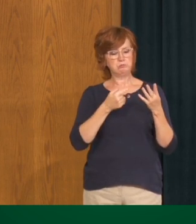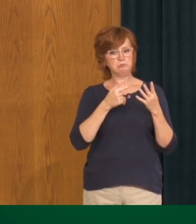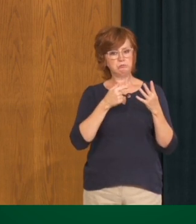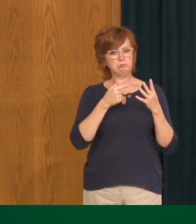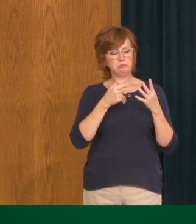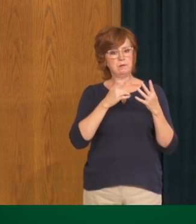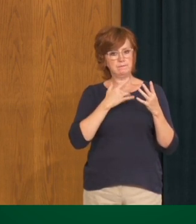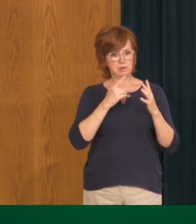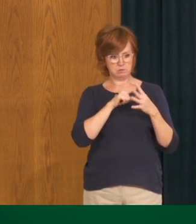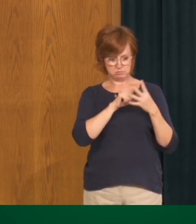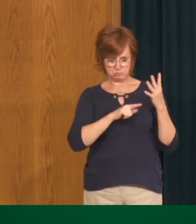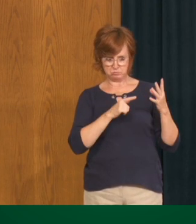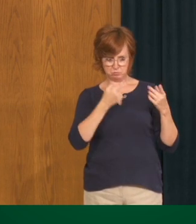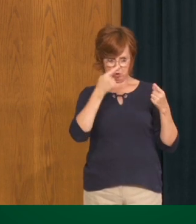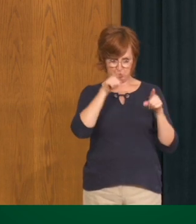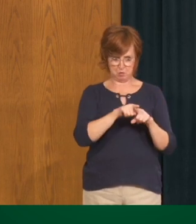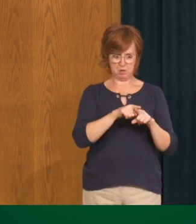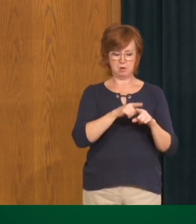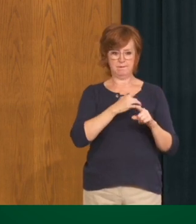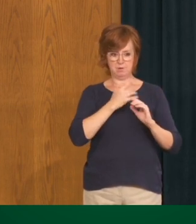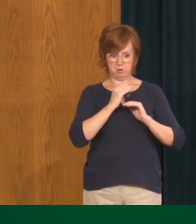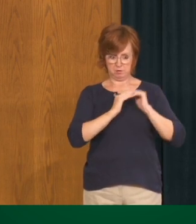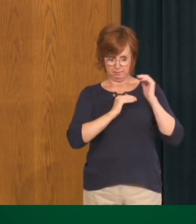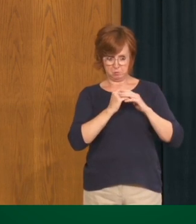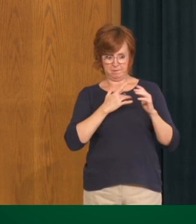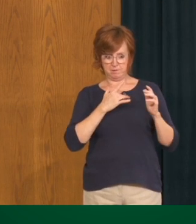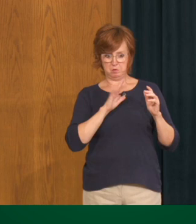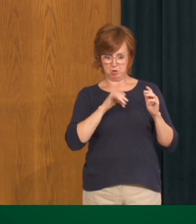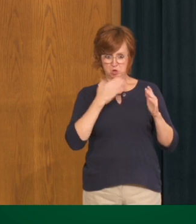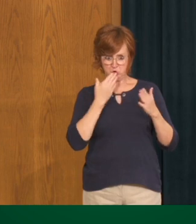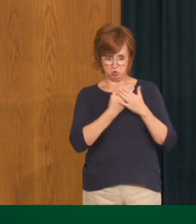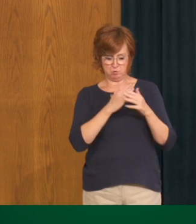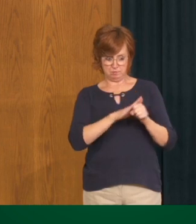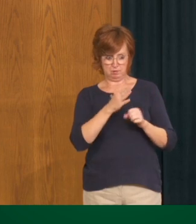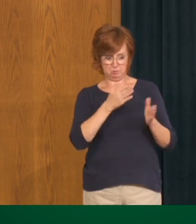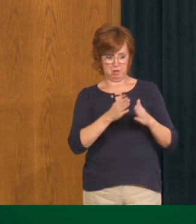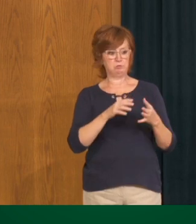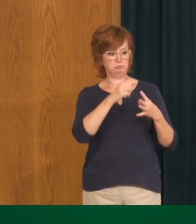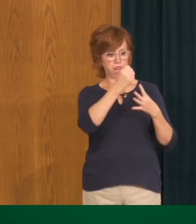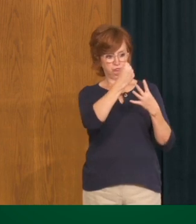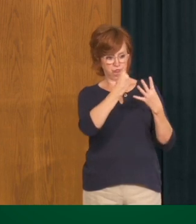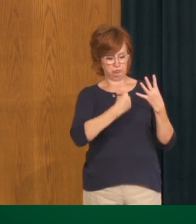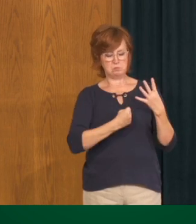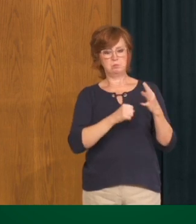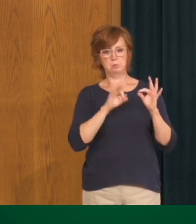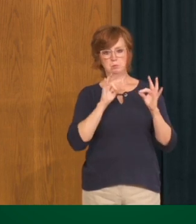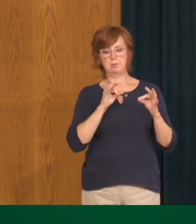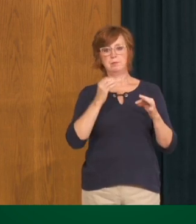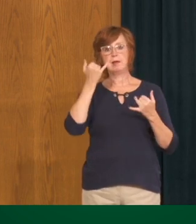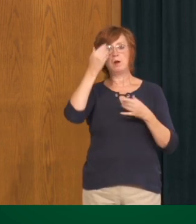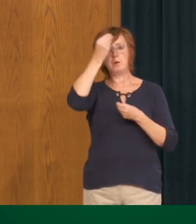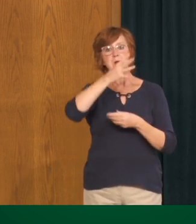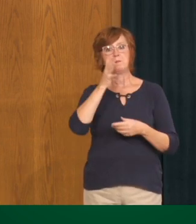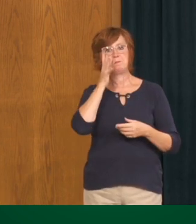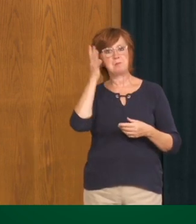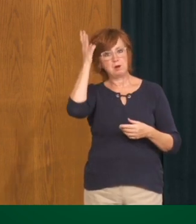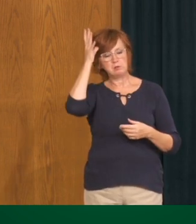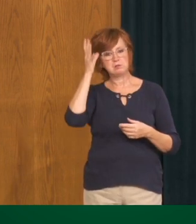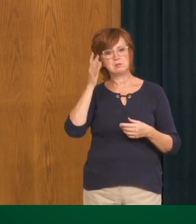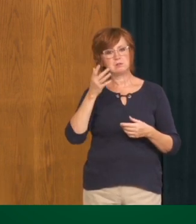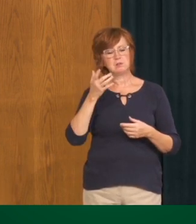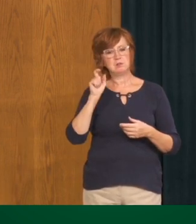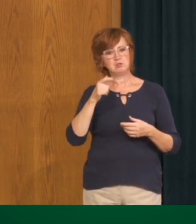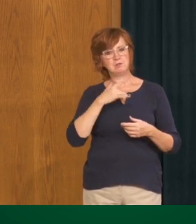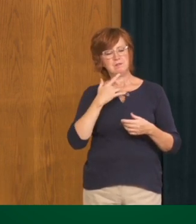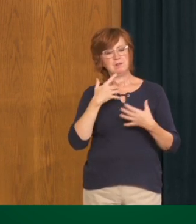plans. The idea today is to provide some additional guidance to those school divisions. So my message to parents today is that they can be very confident